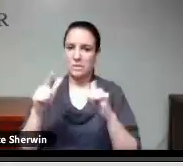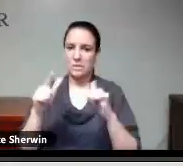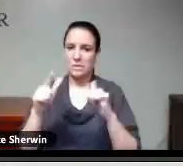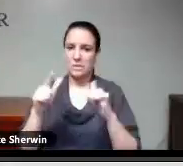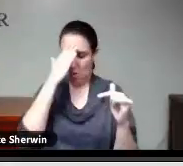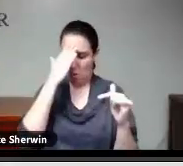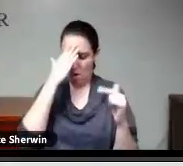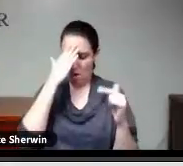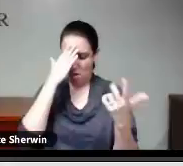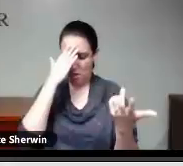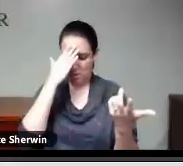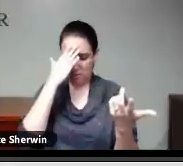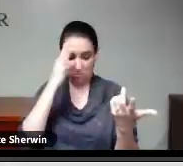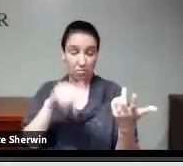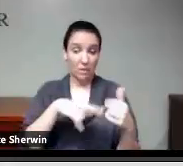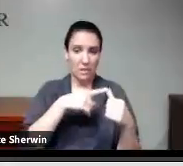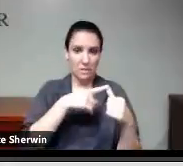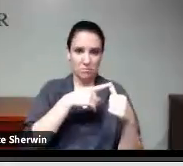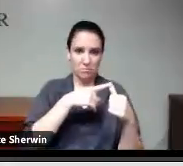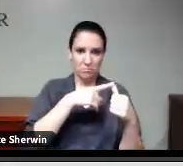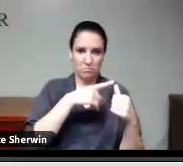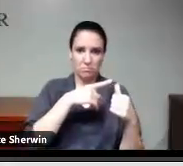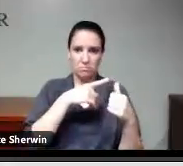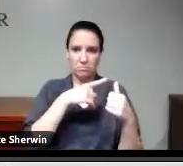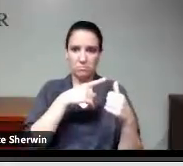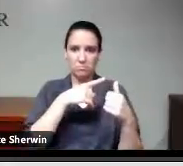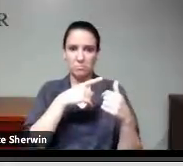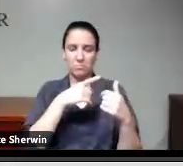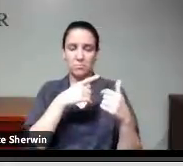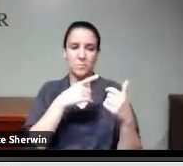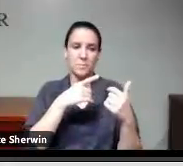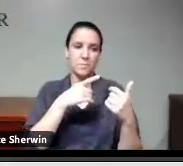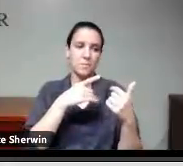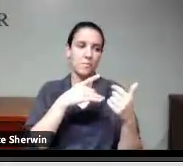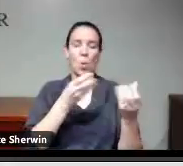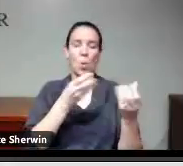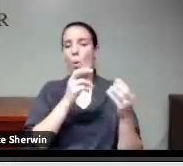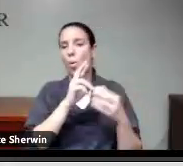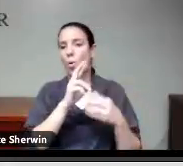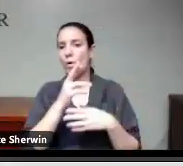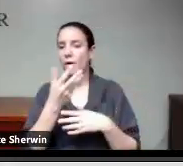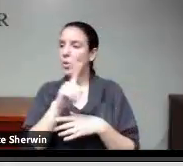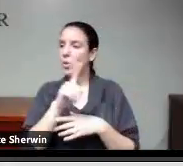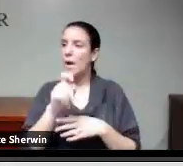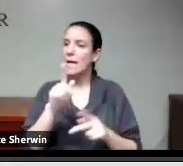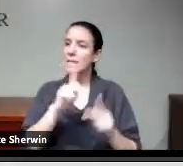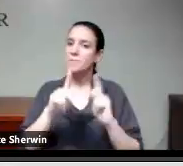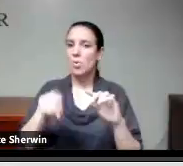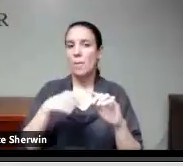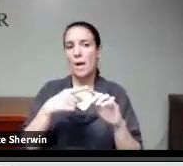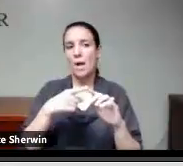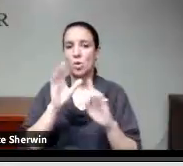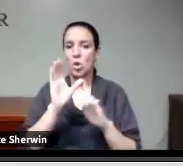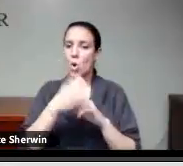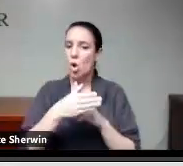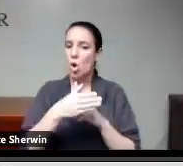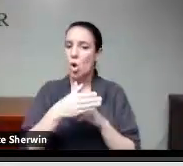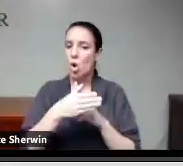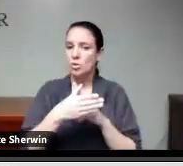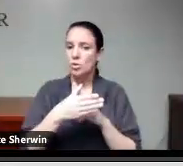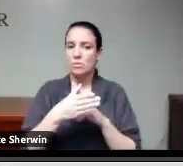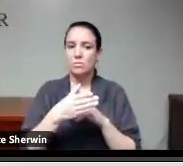awareness, that's one thing, or, ask people about culture general awareness